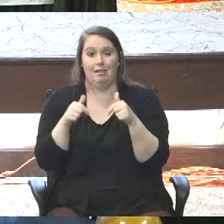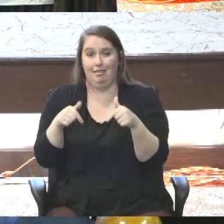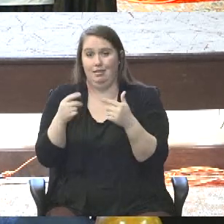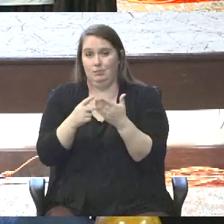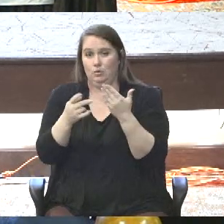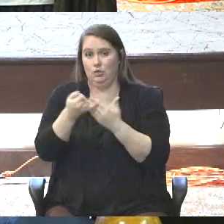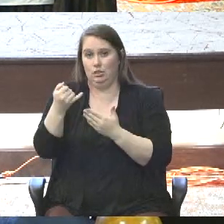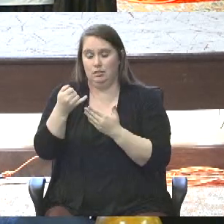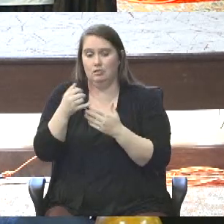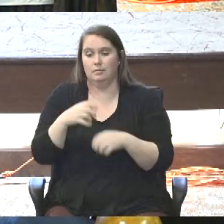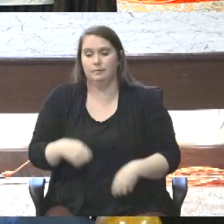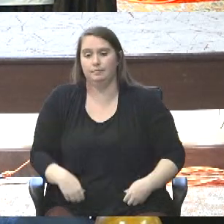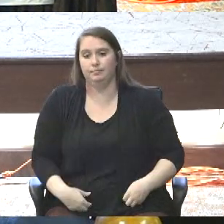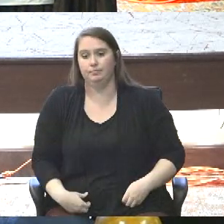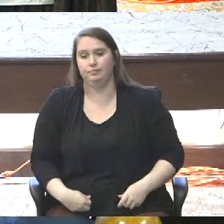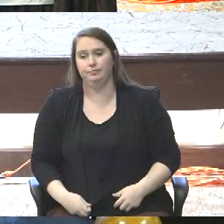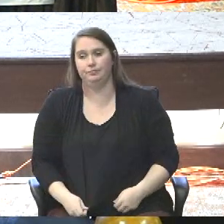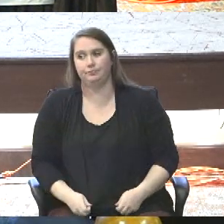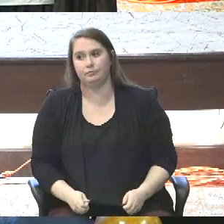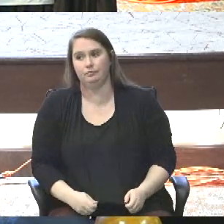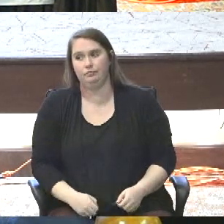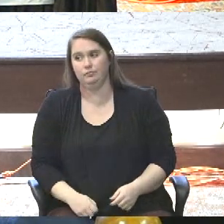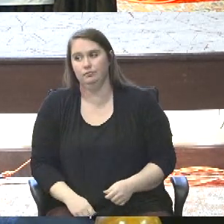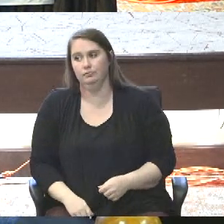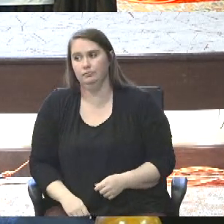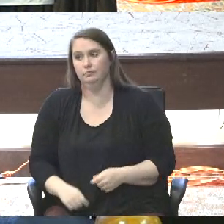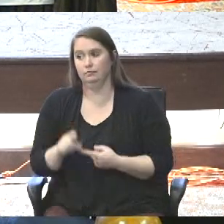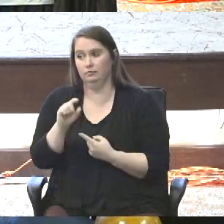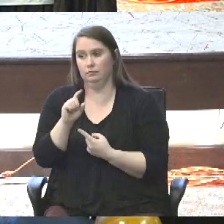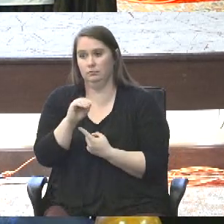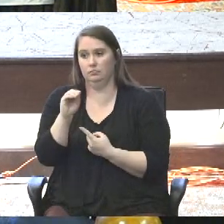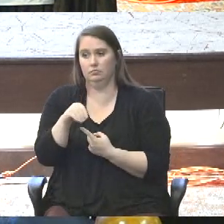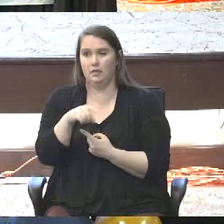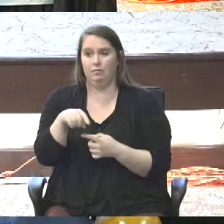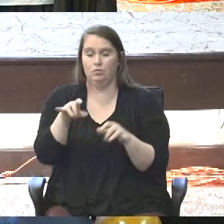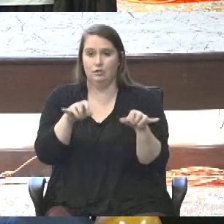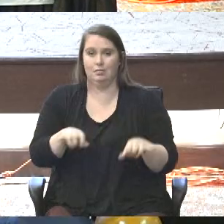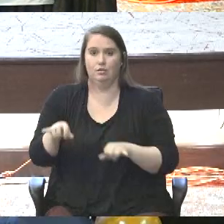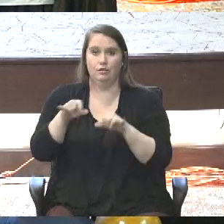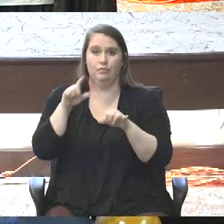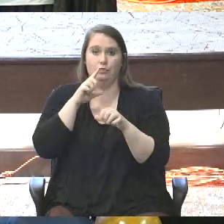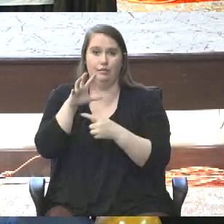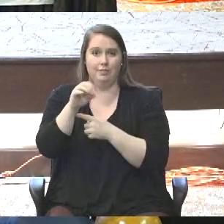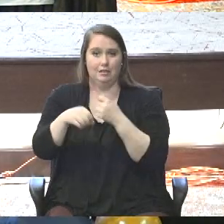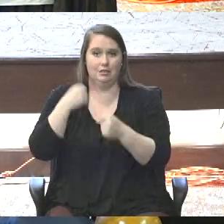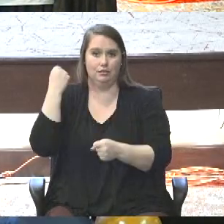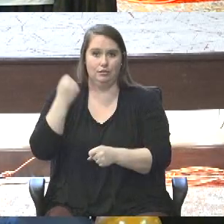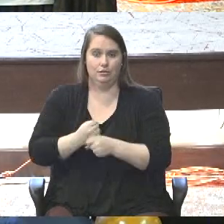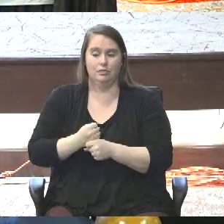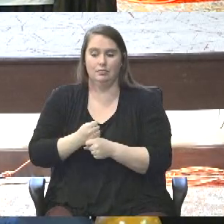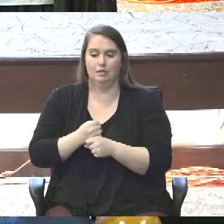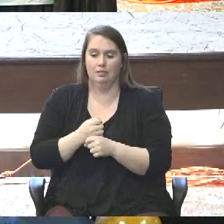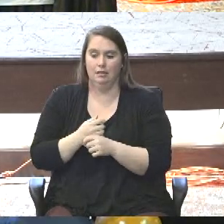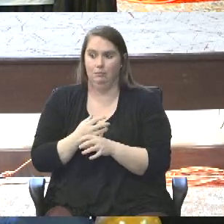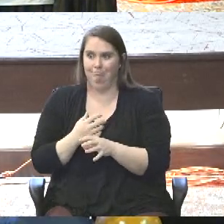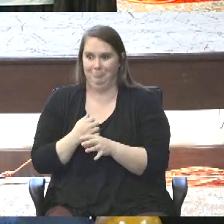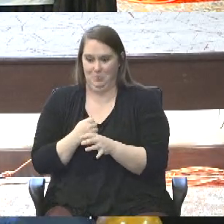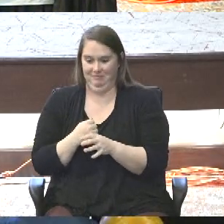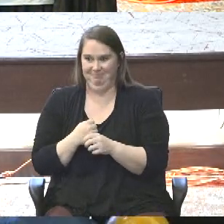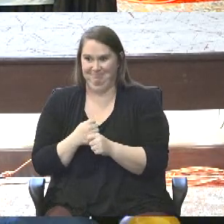of taking the 20-year standard to 50 years on the streets, and I'm